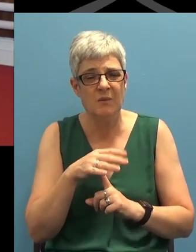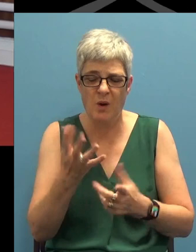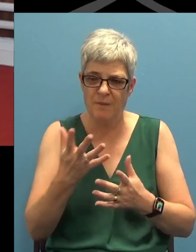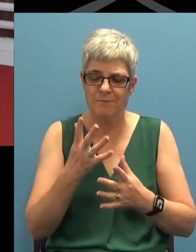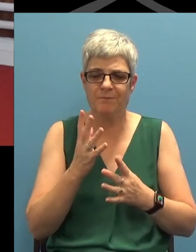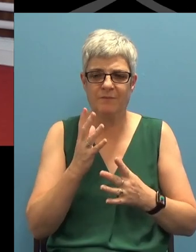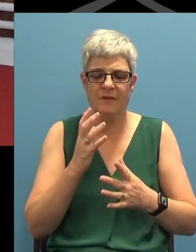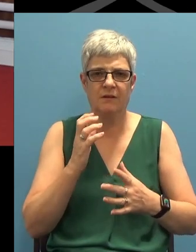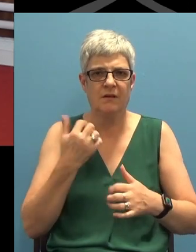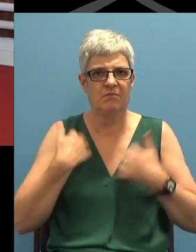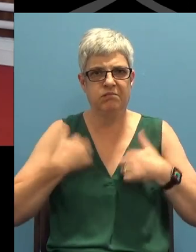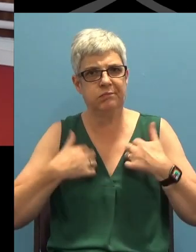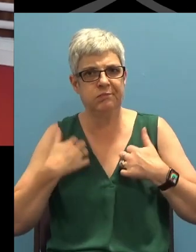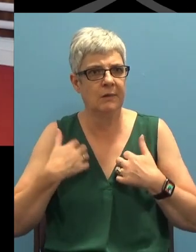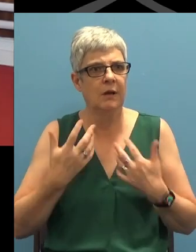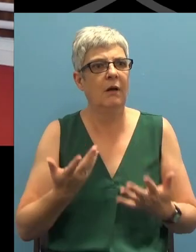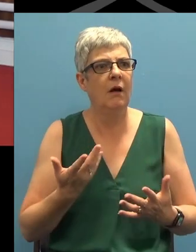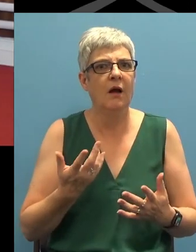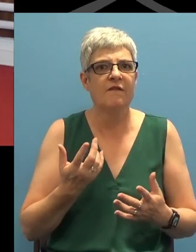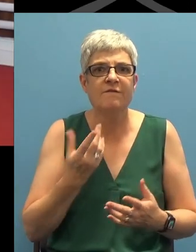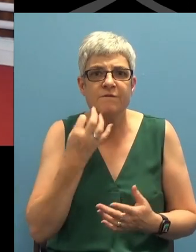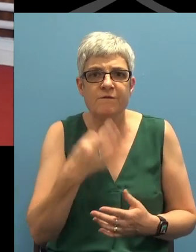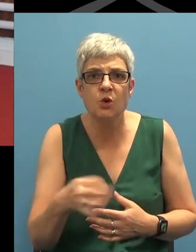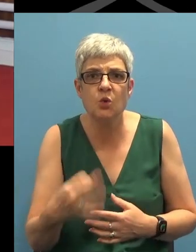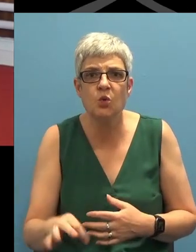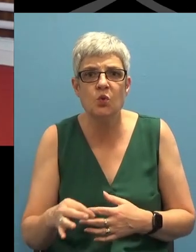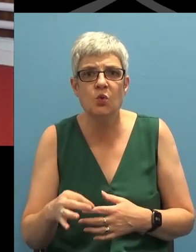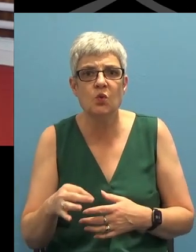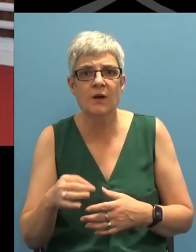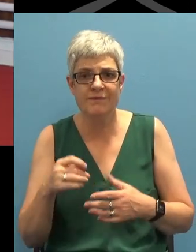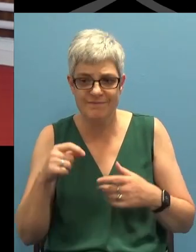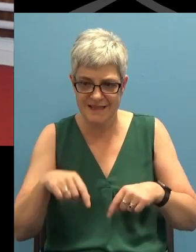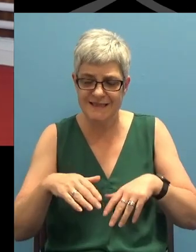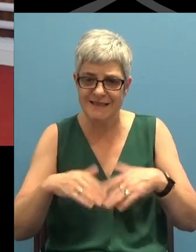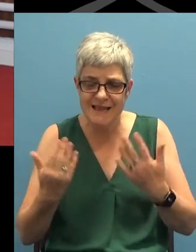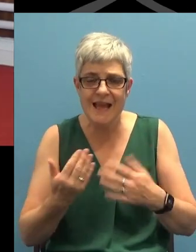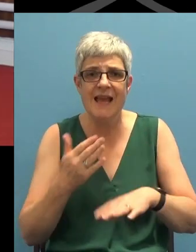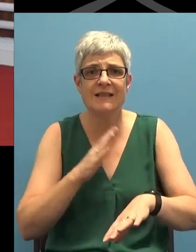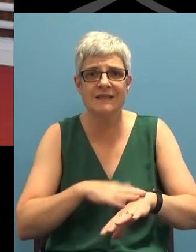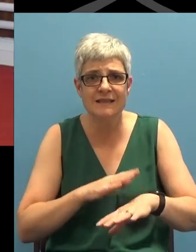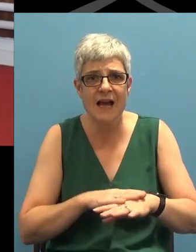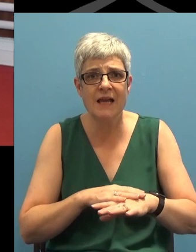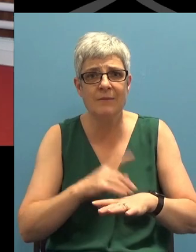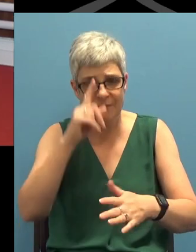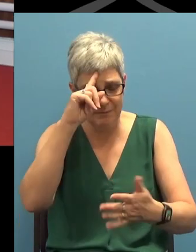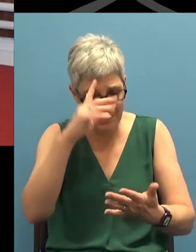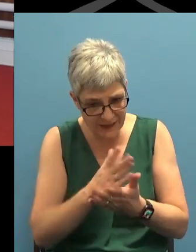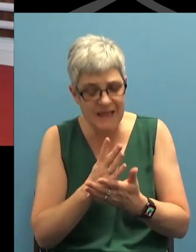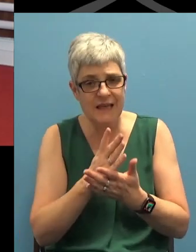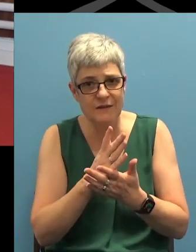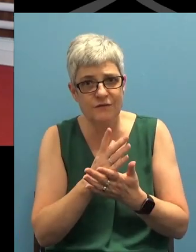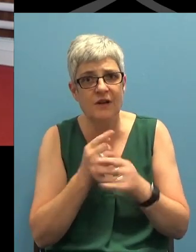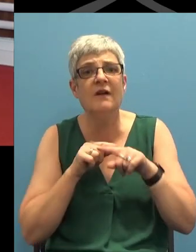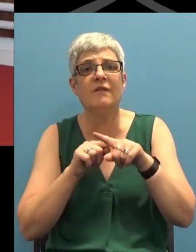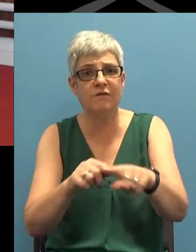fuss that we make when so few in our day and time come to faith and begin to follow Jesus,